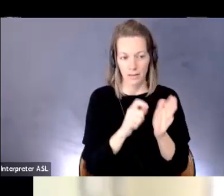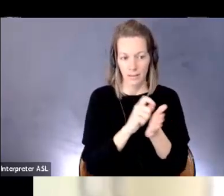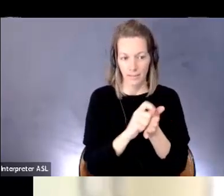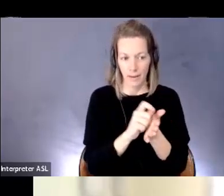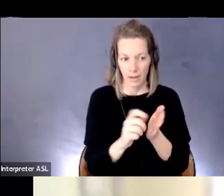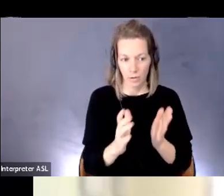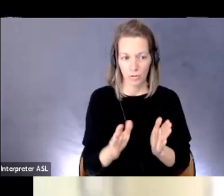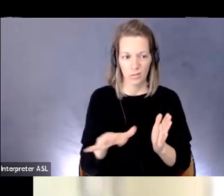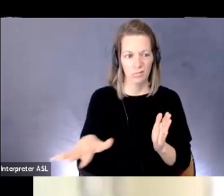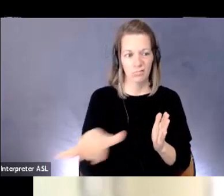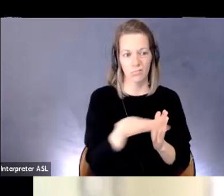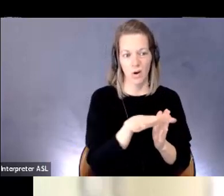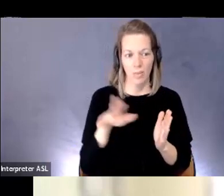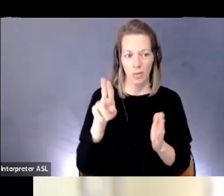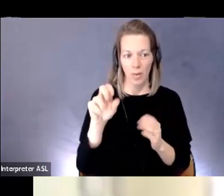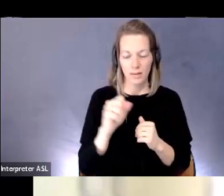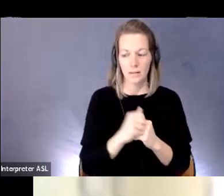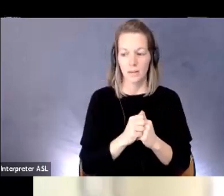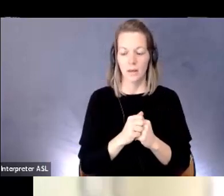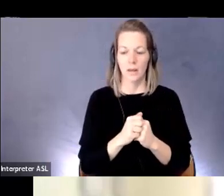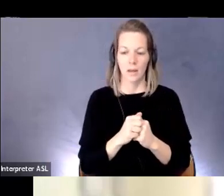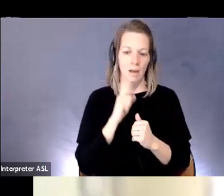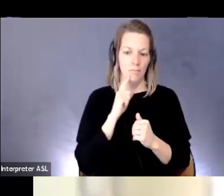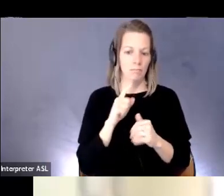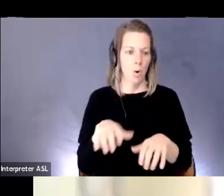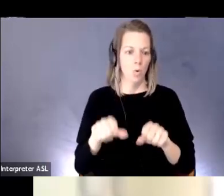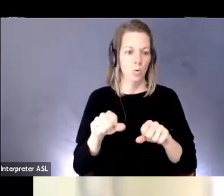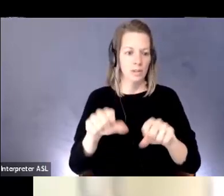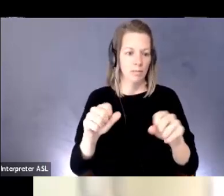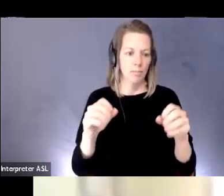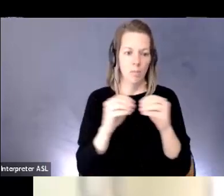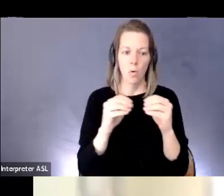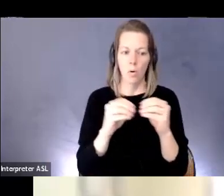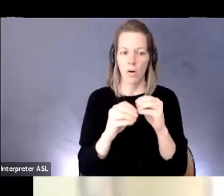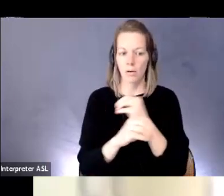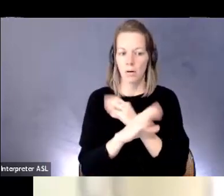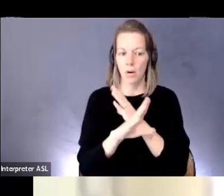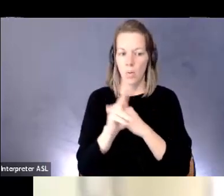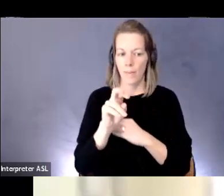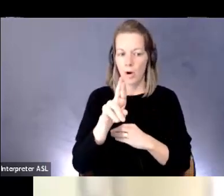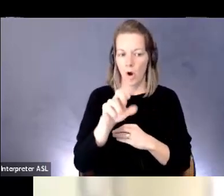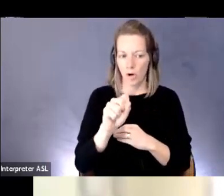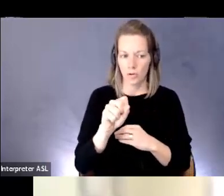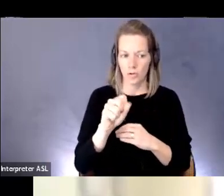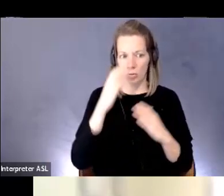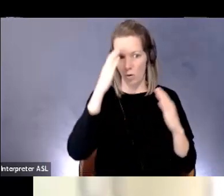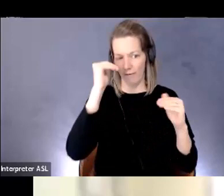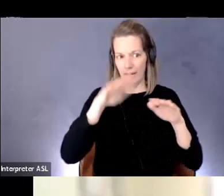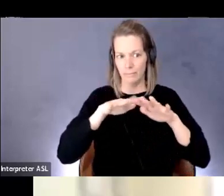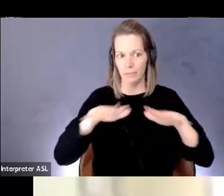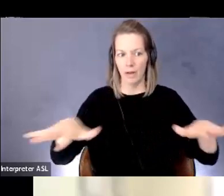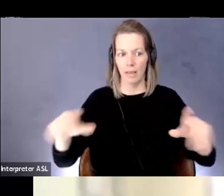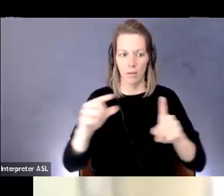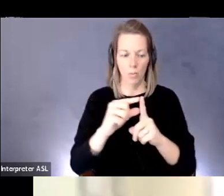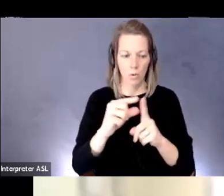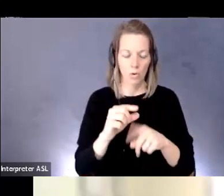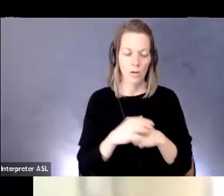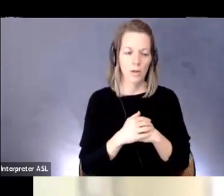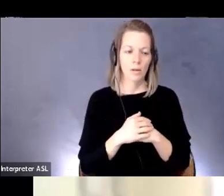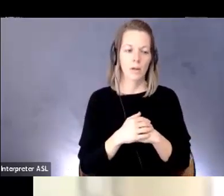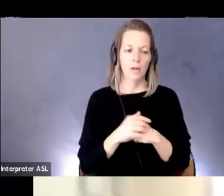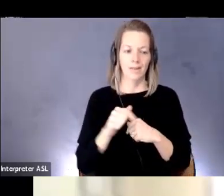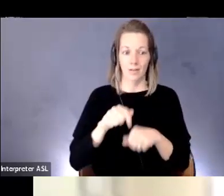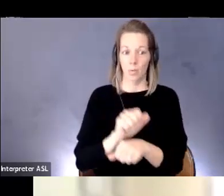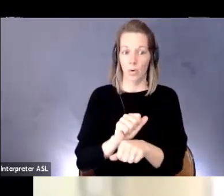policymakers around the country and holding additional webinars like this to try to get the word out about the importance of this work